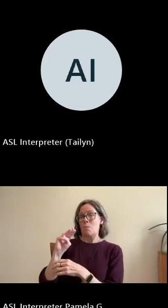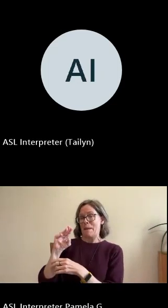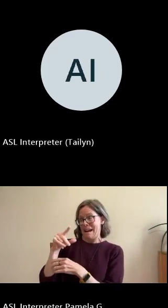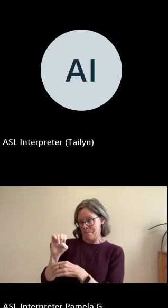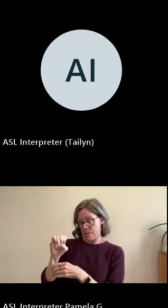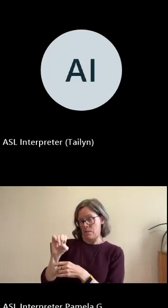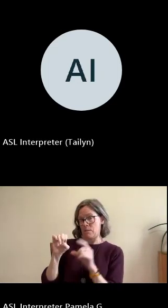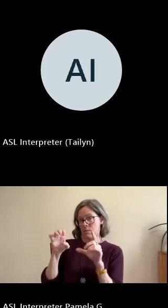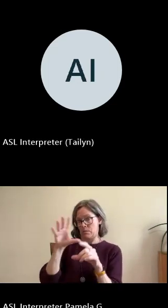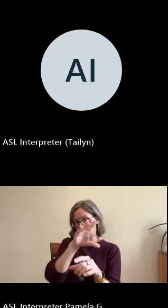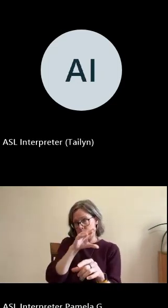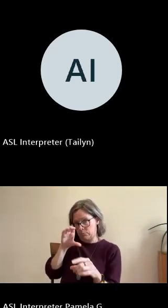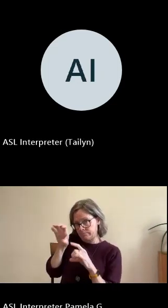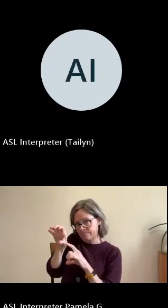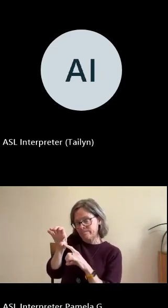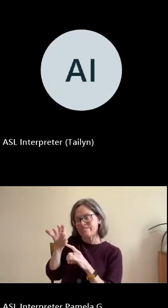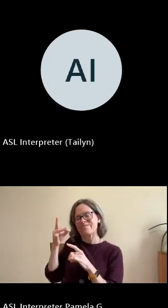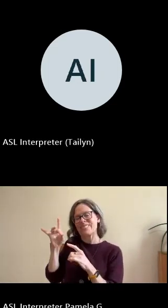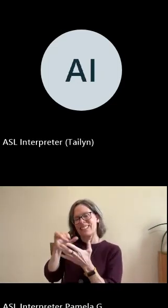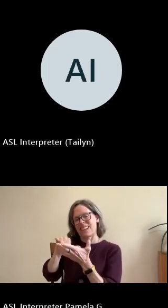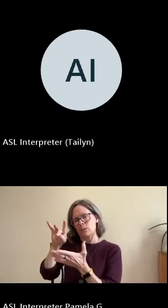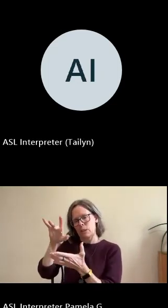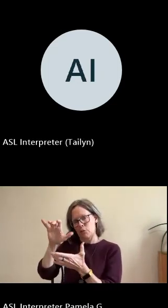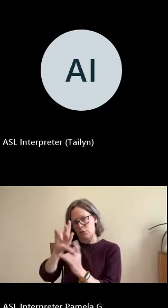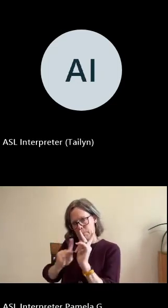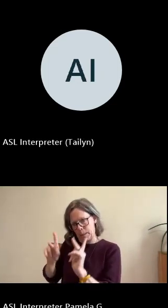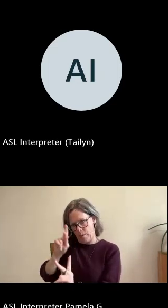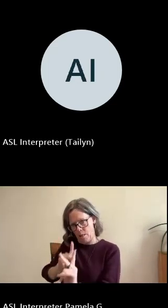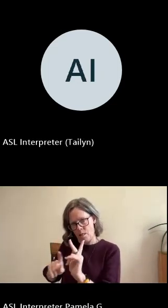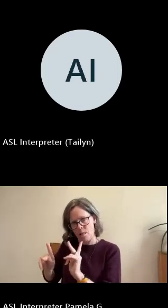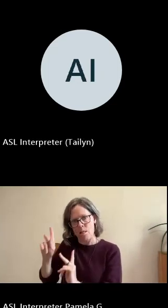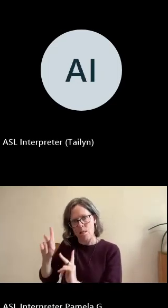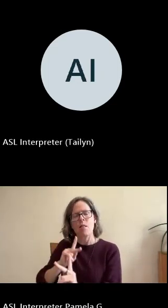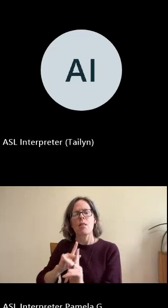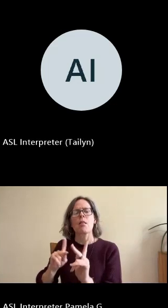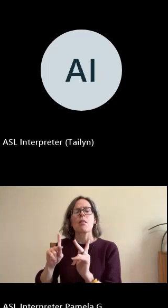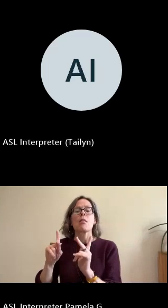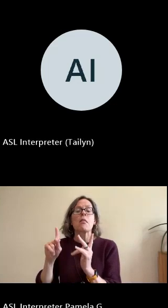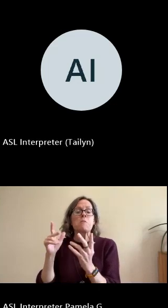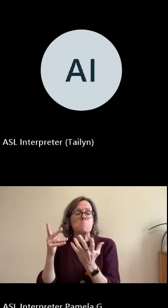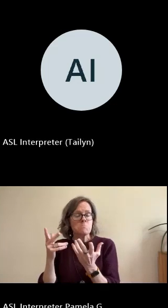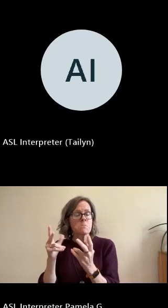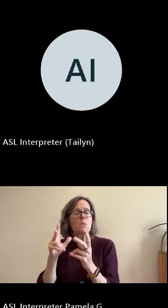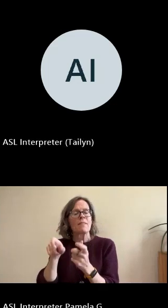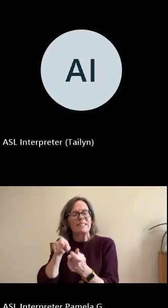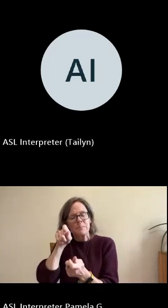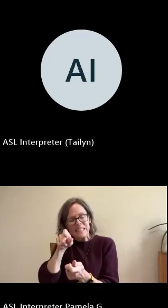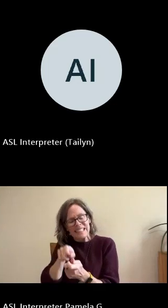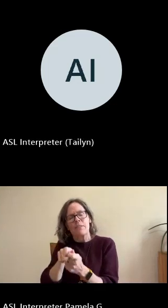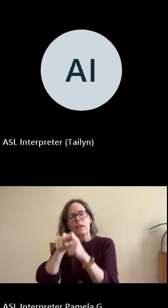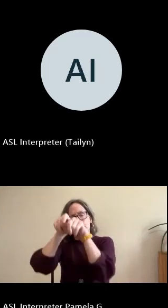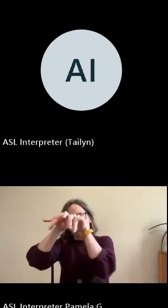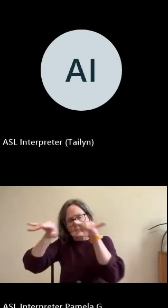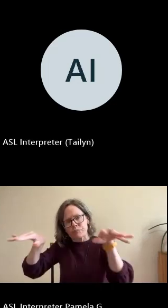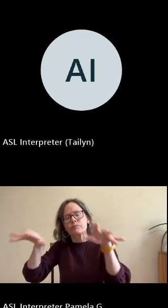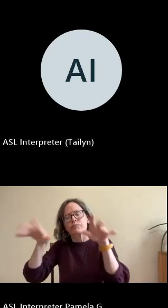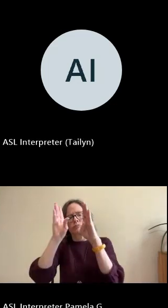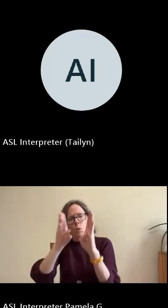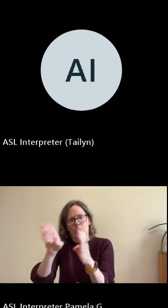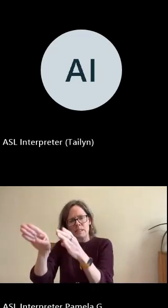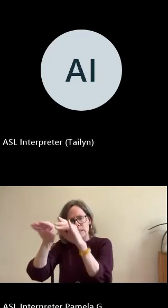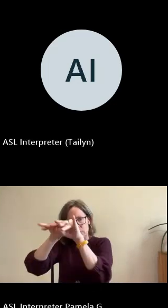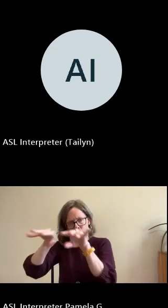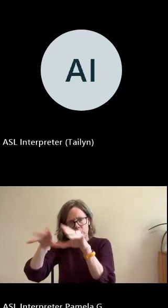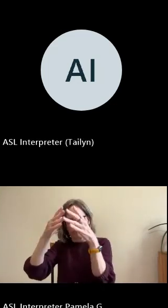people represented by MAPE. We have to be organized in a particular way and kind of have a governance structure